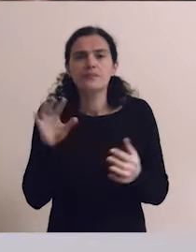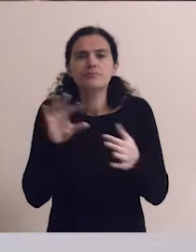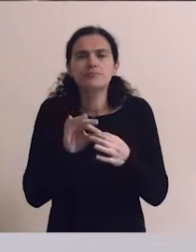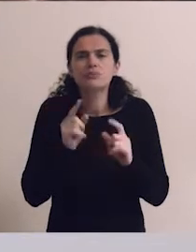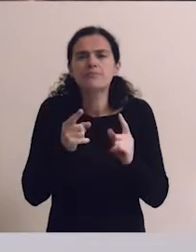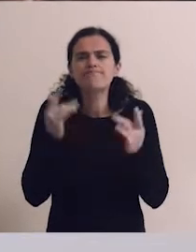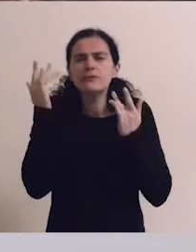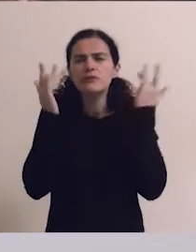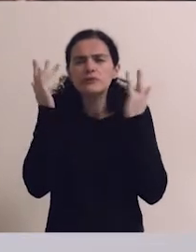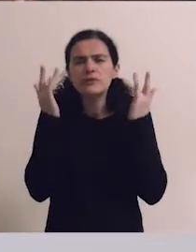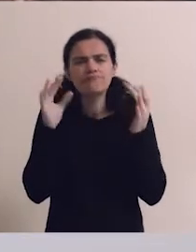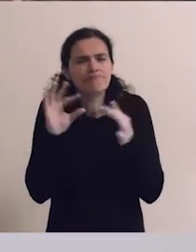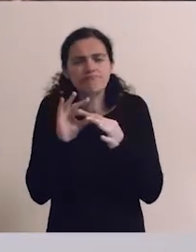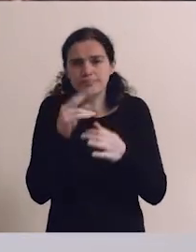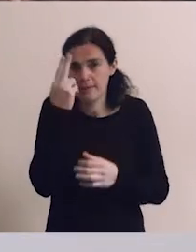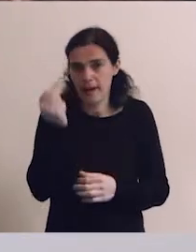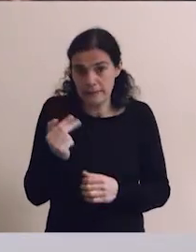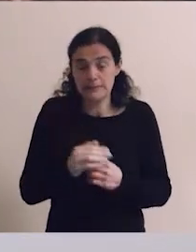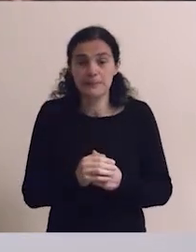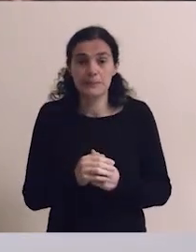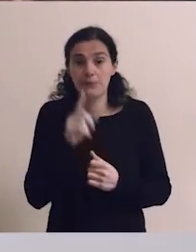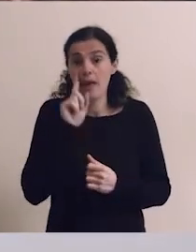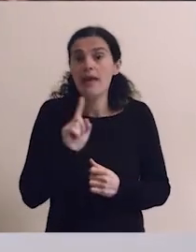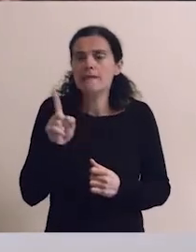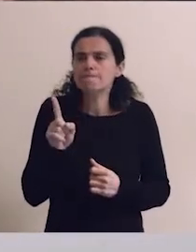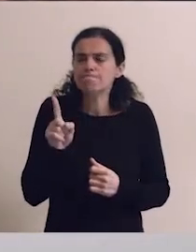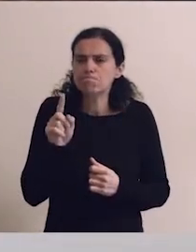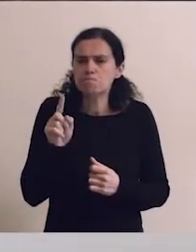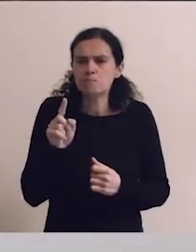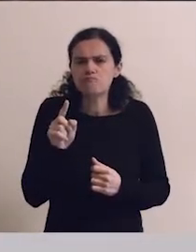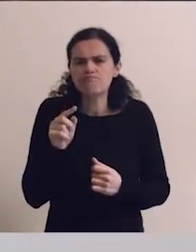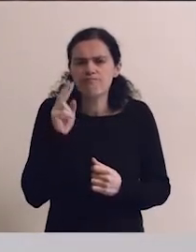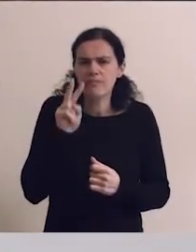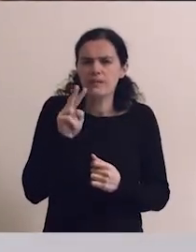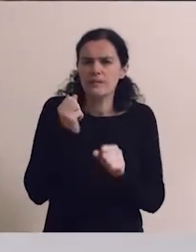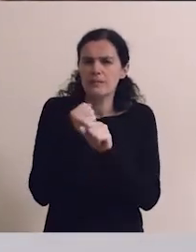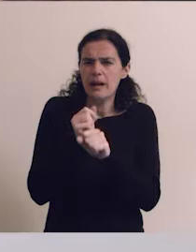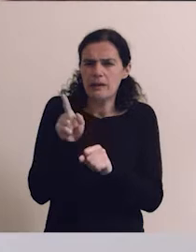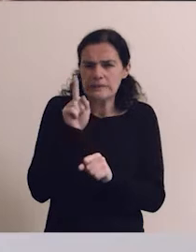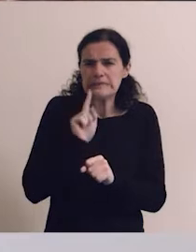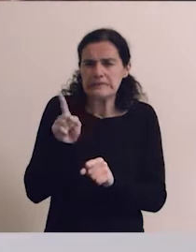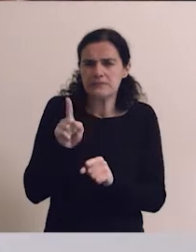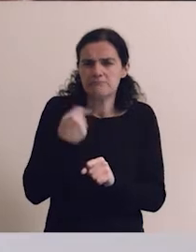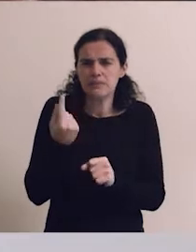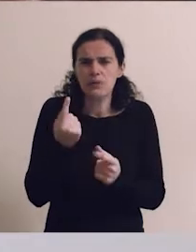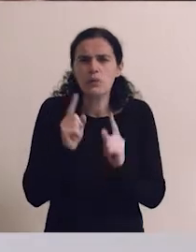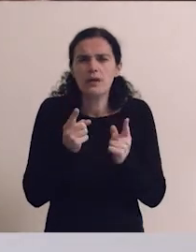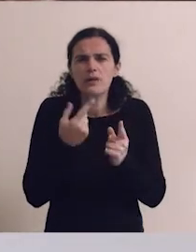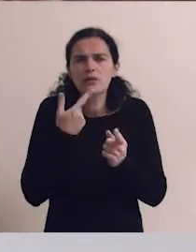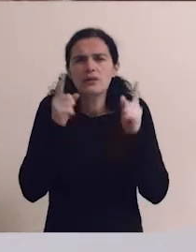it mean philosophically for art. If you look at Quaytman's work, this notion